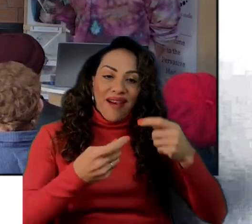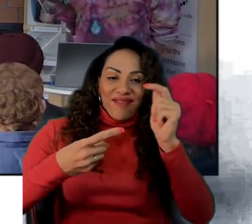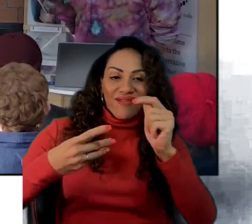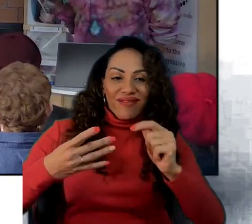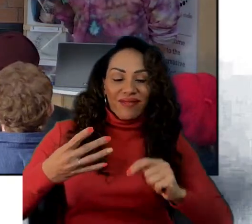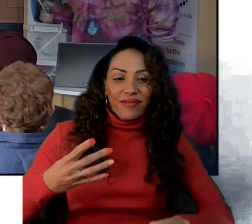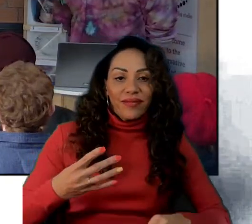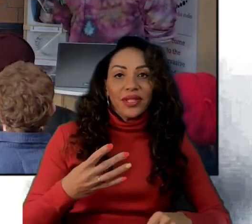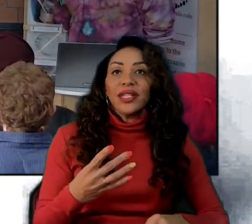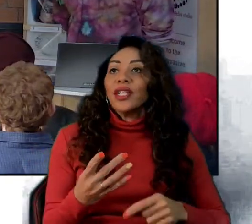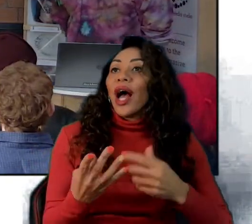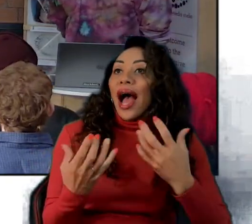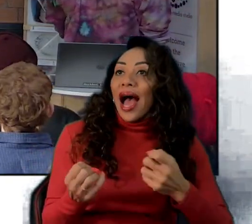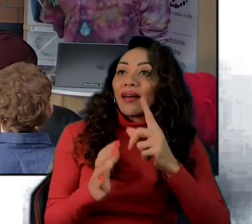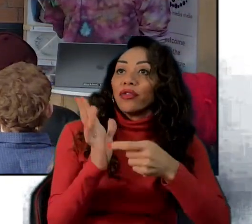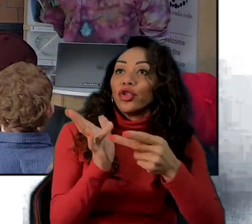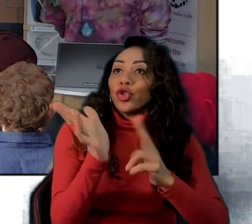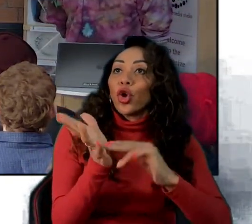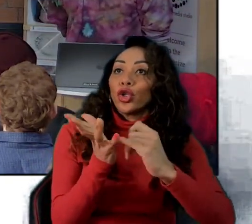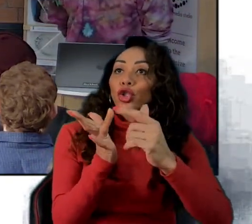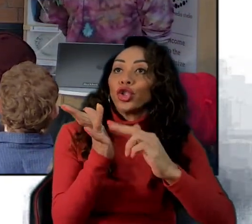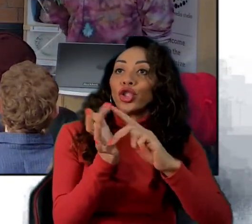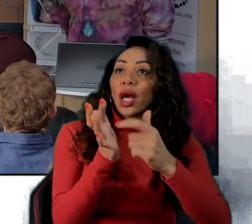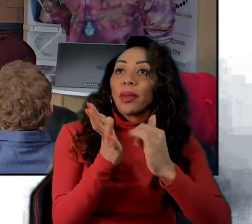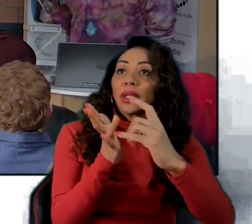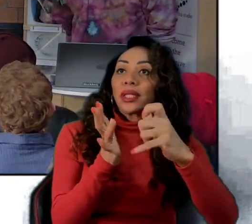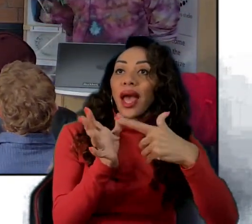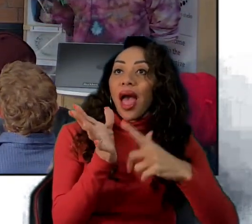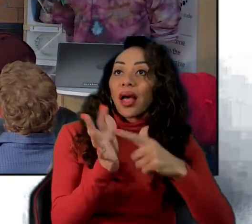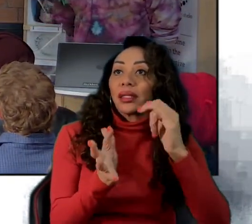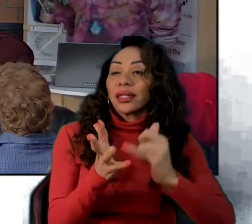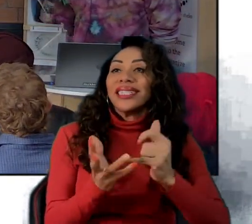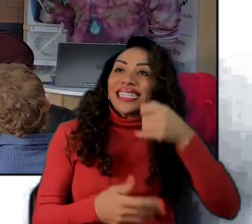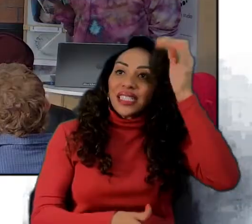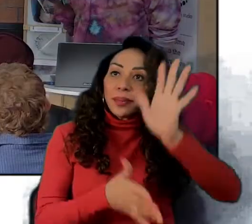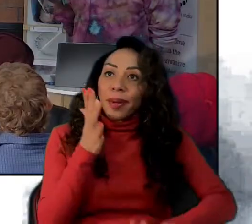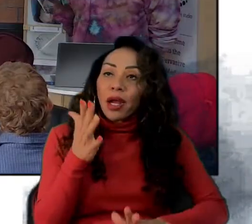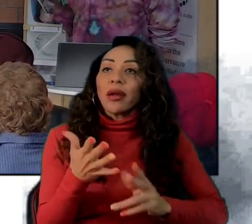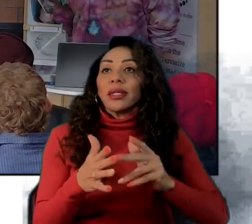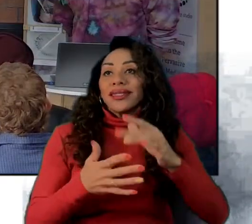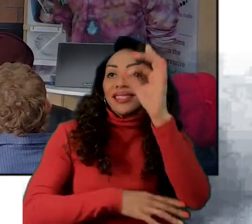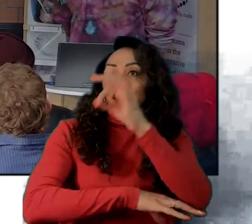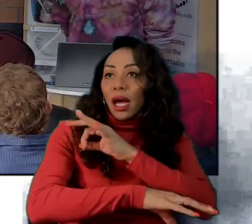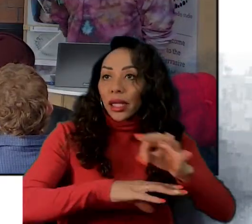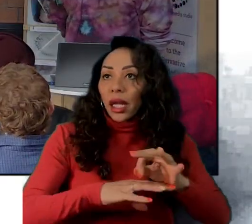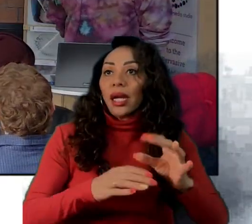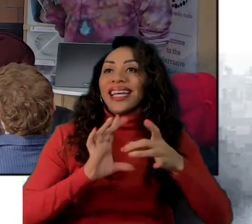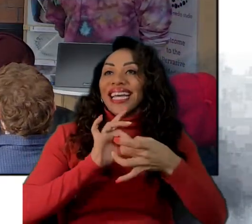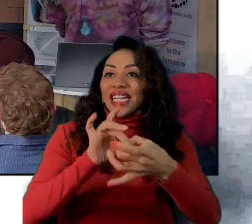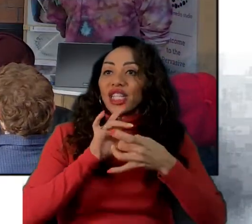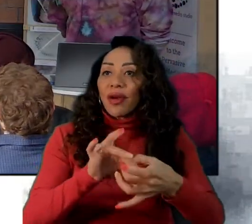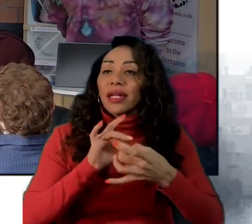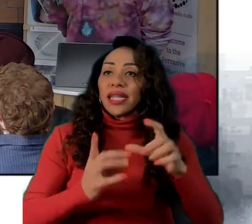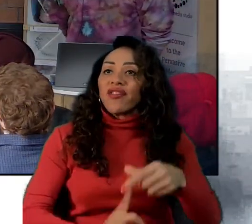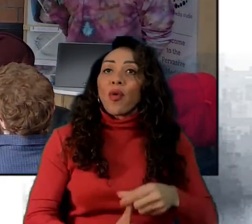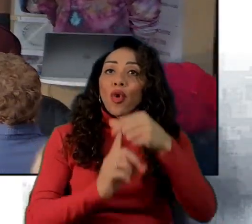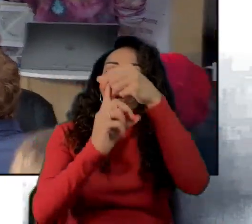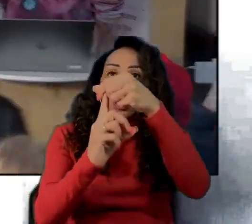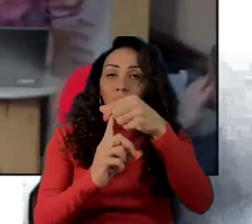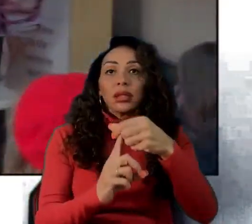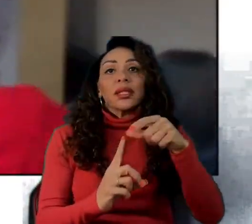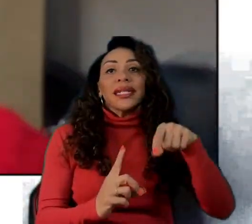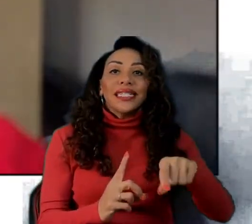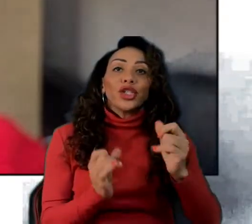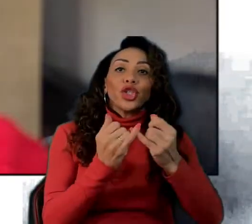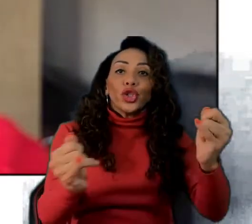Somerscales. Jon is an experienced designer, interaction prototyper, and studio resident. As part of Studio Blue-Green, he